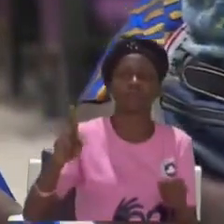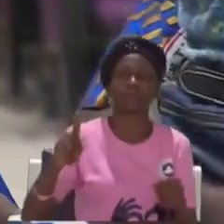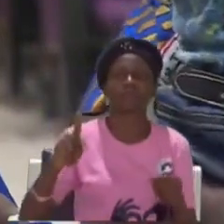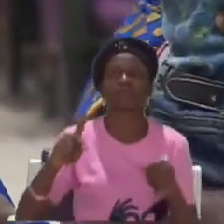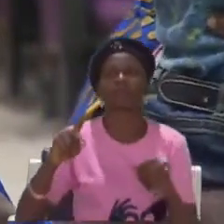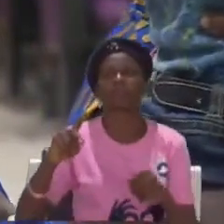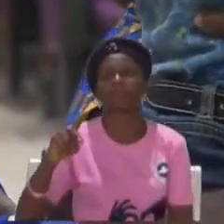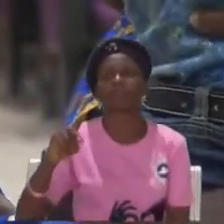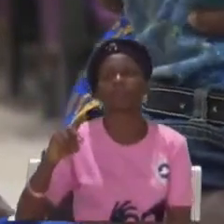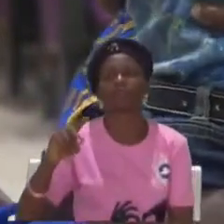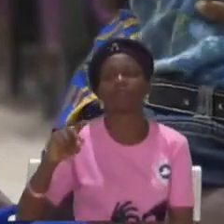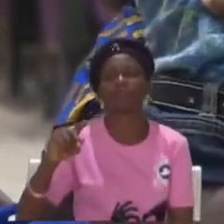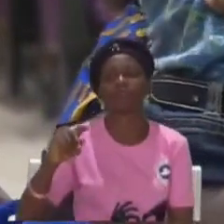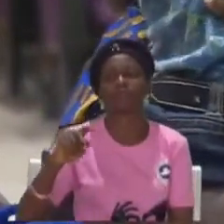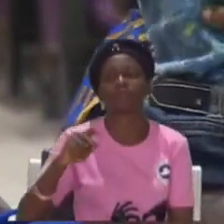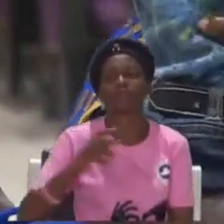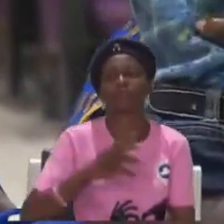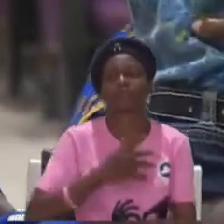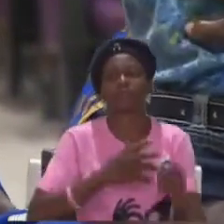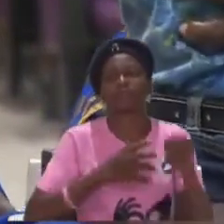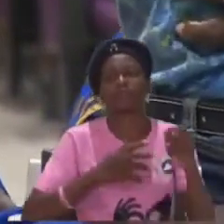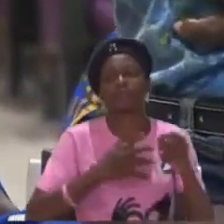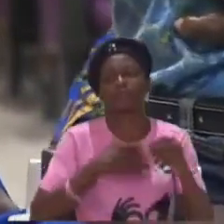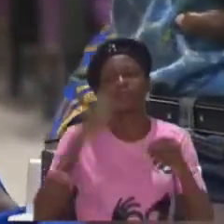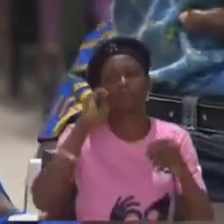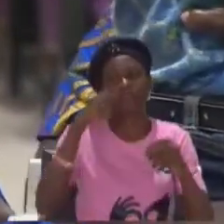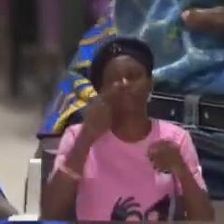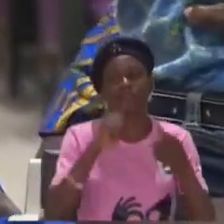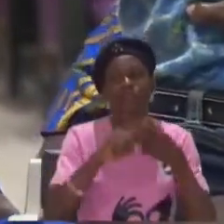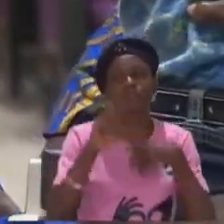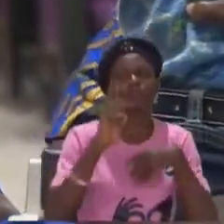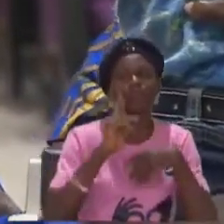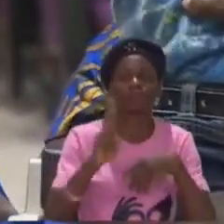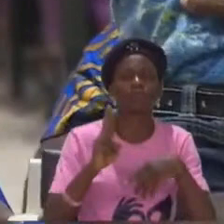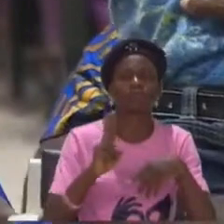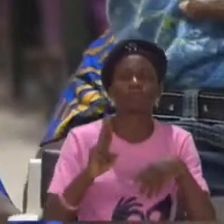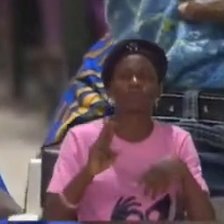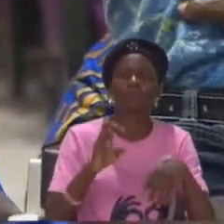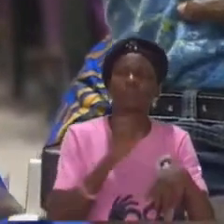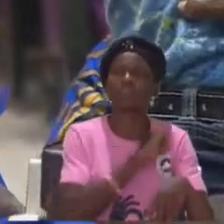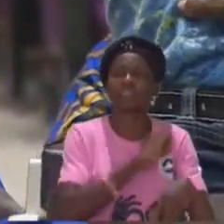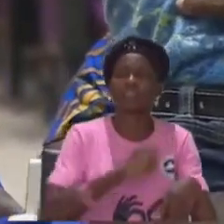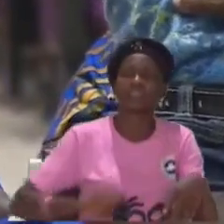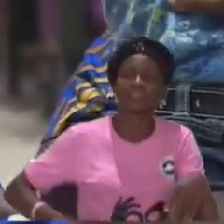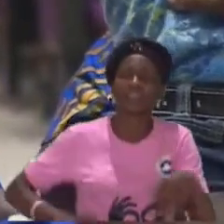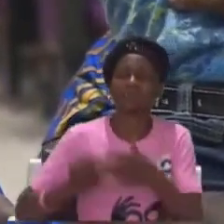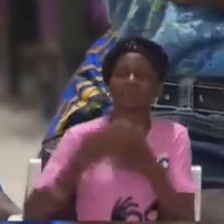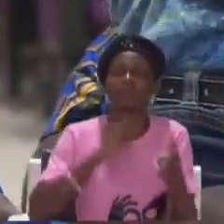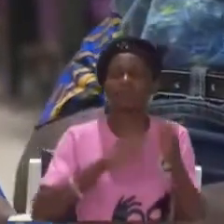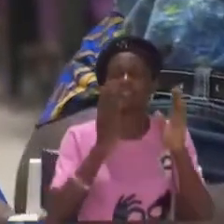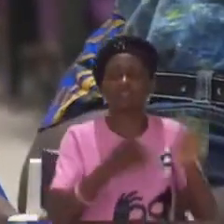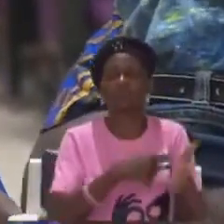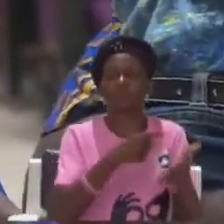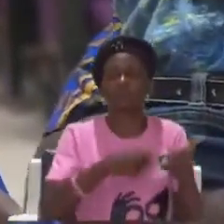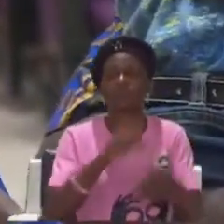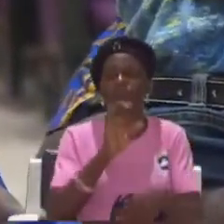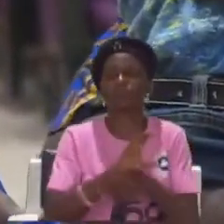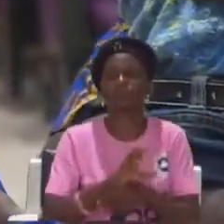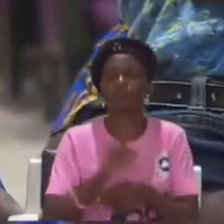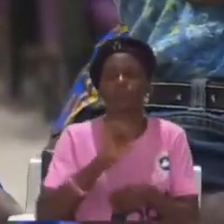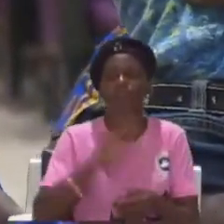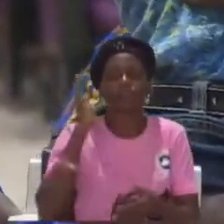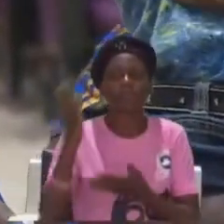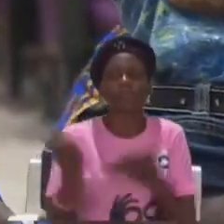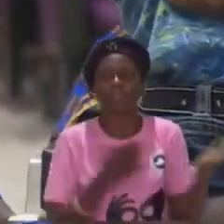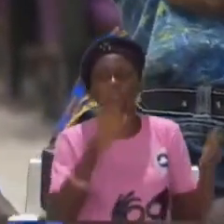Omotayo Ajiboye, and he said to me, Esther, before I leave this province, I will carry